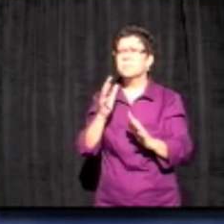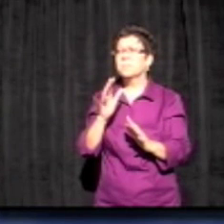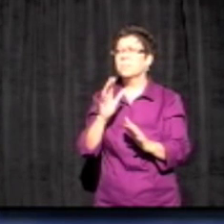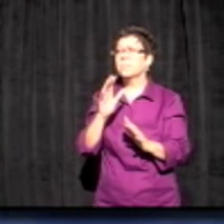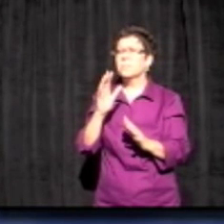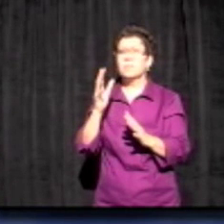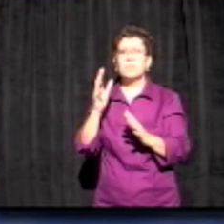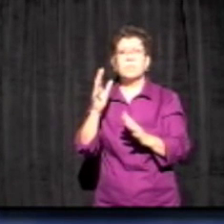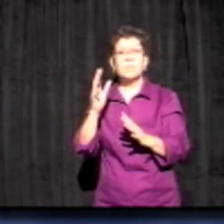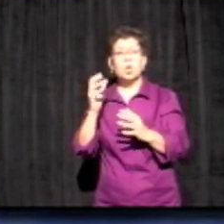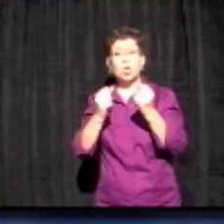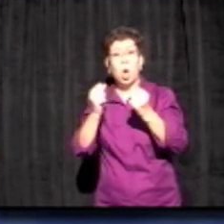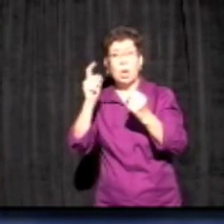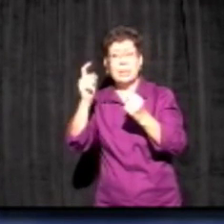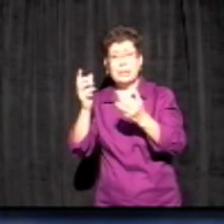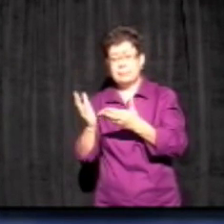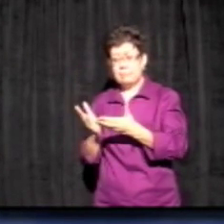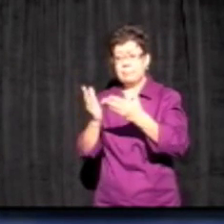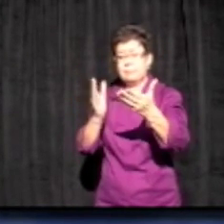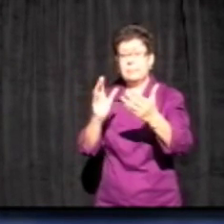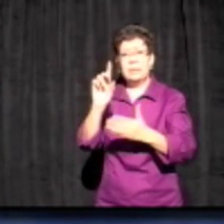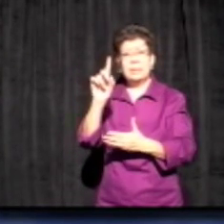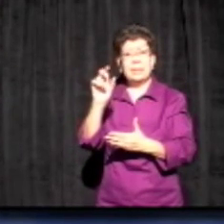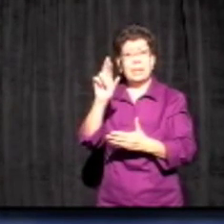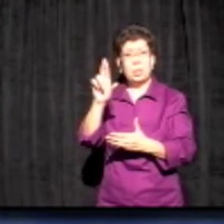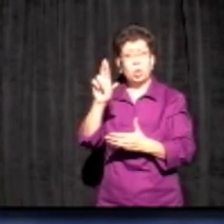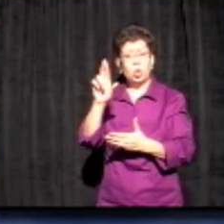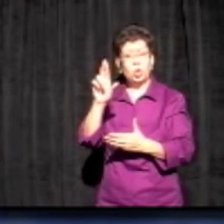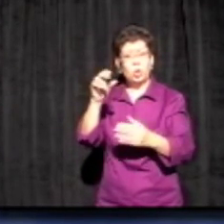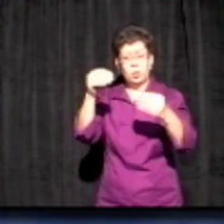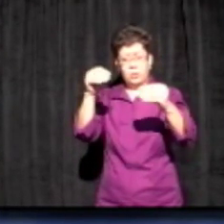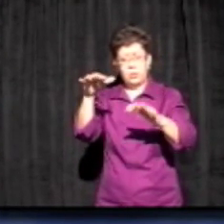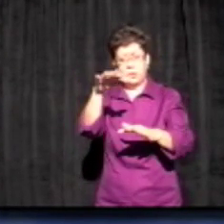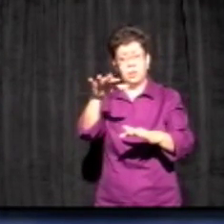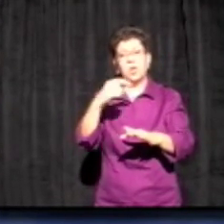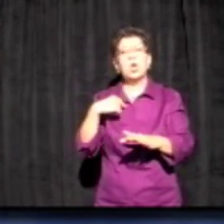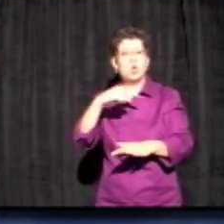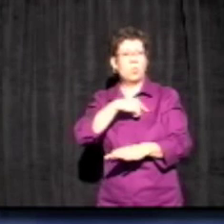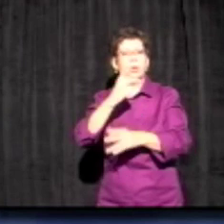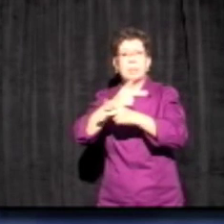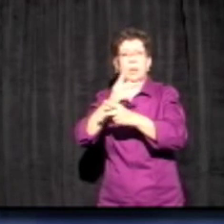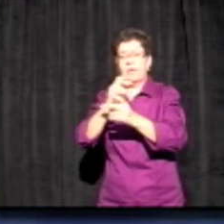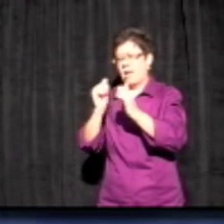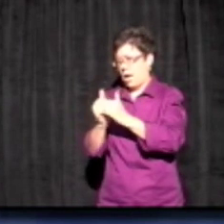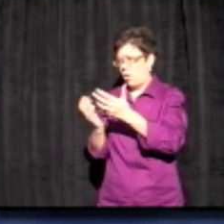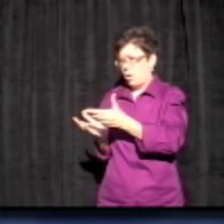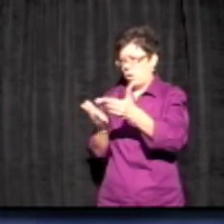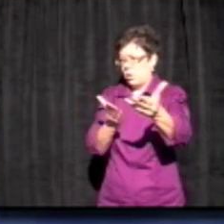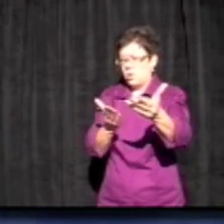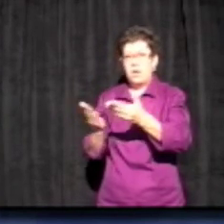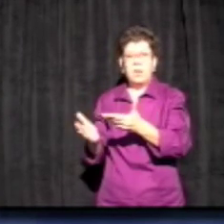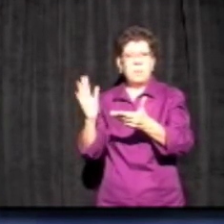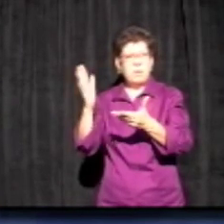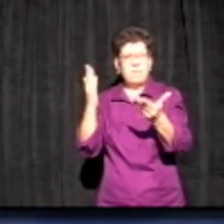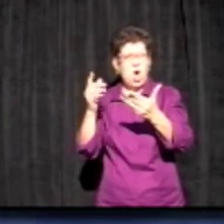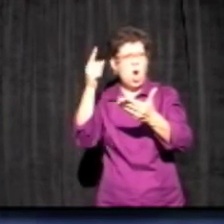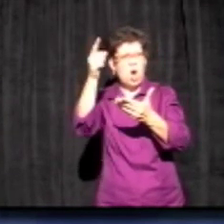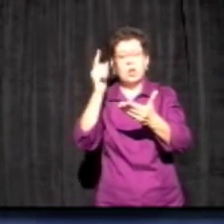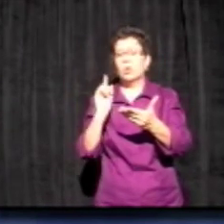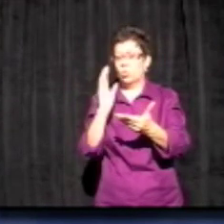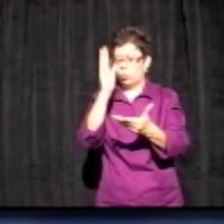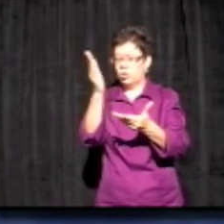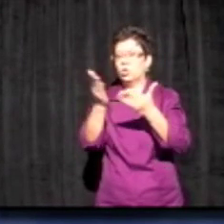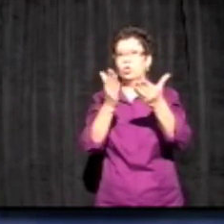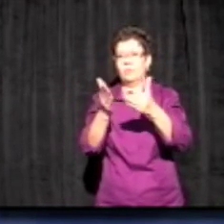needs to be taken to the dealership, too far away and can't do it, we'll find a way to get your vehicle in for service, and vehicle be